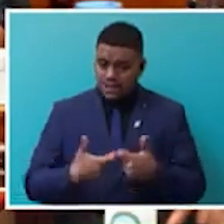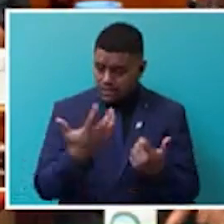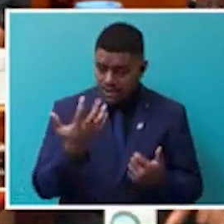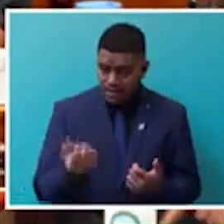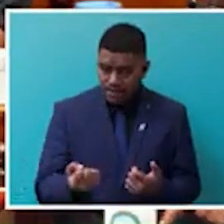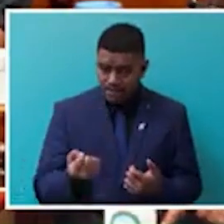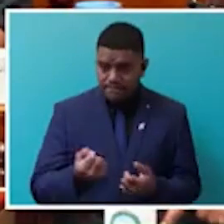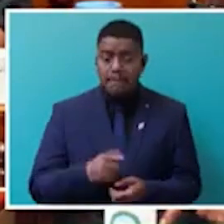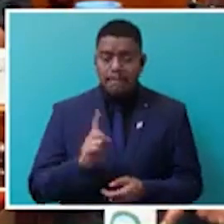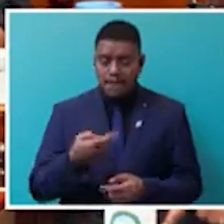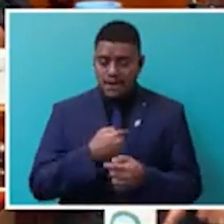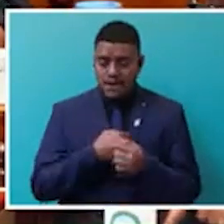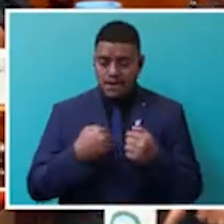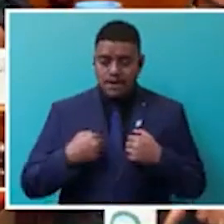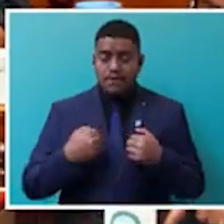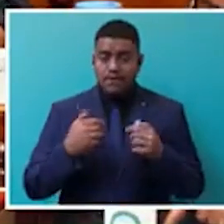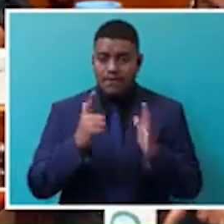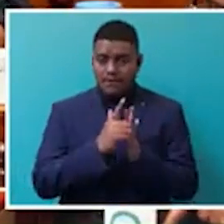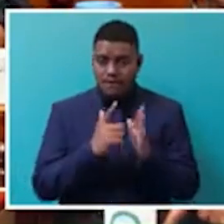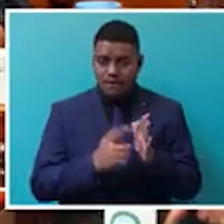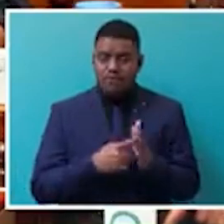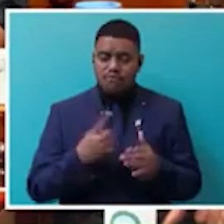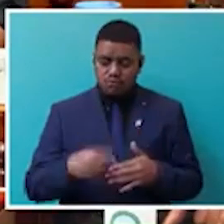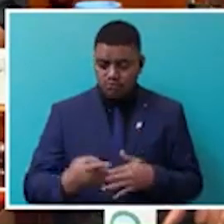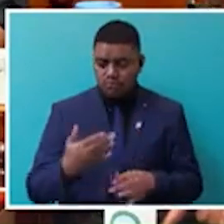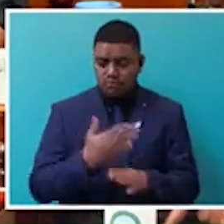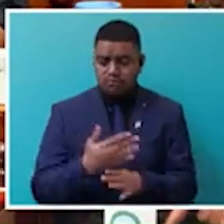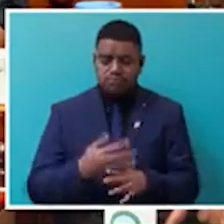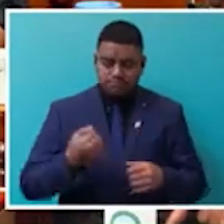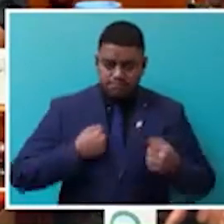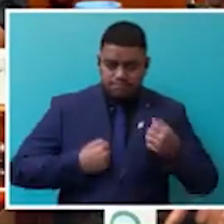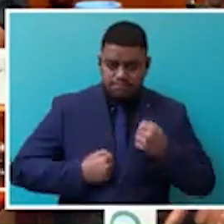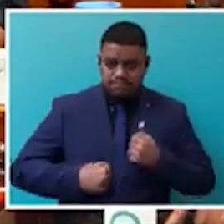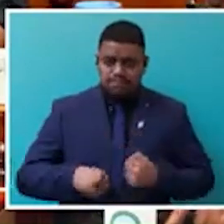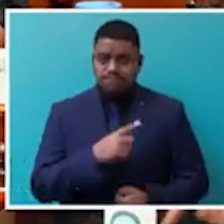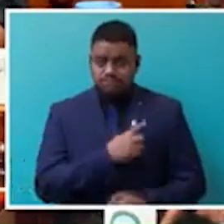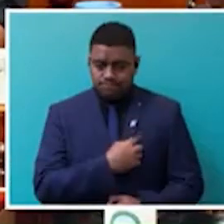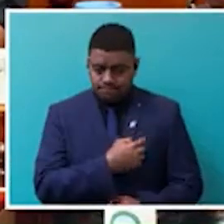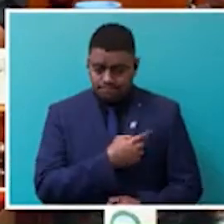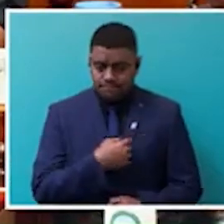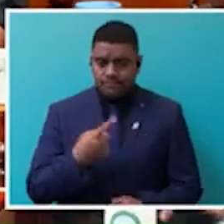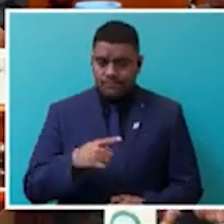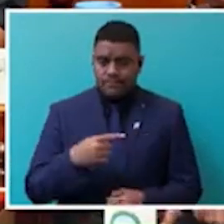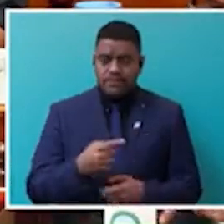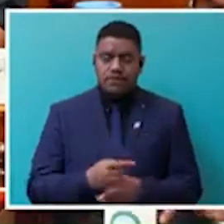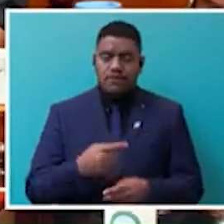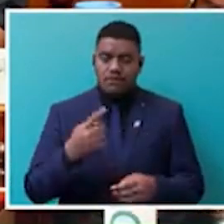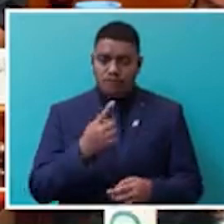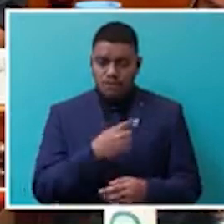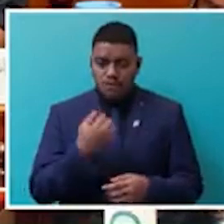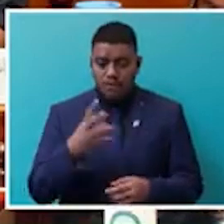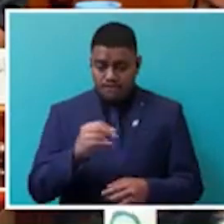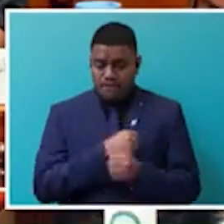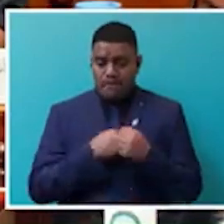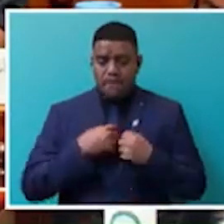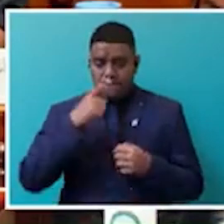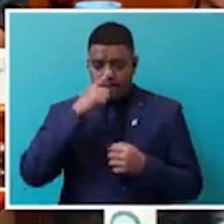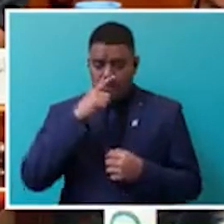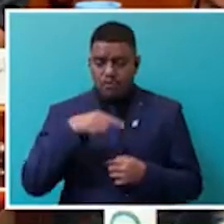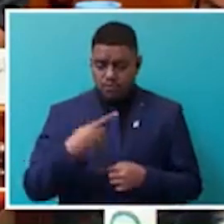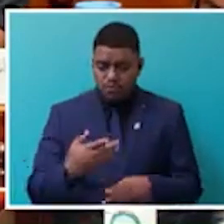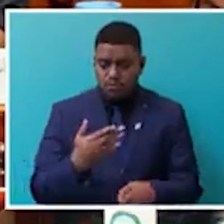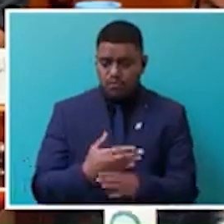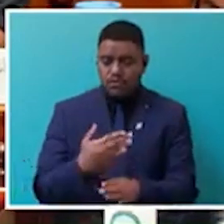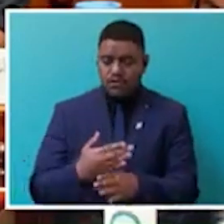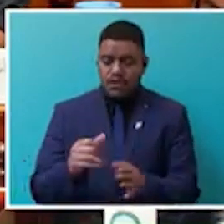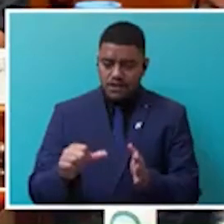our justice sector has continued to function through dedication, integrity, and sheer commitment of our people. The report